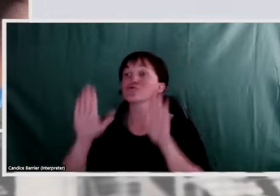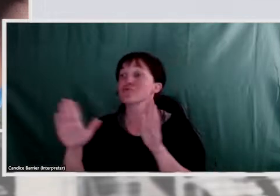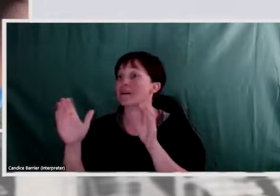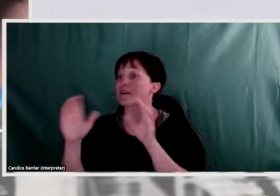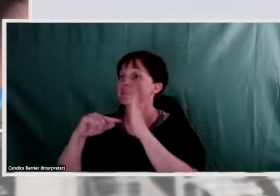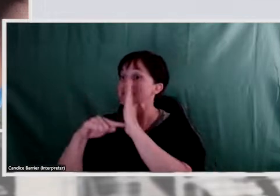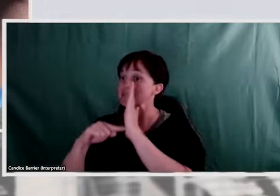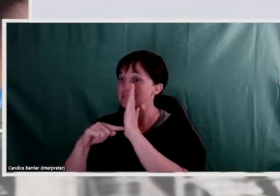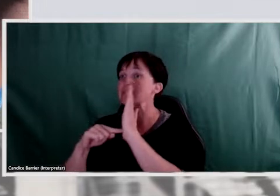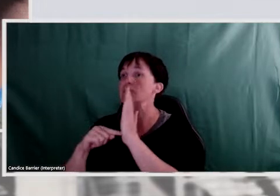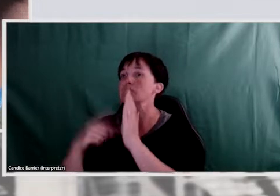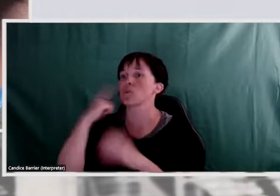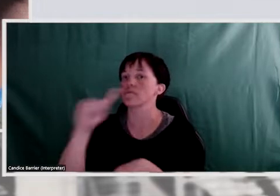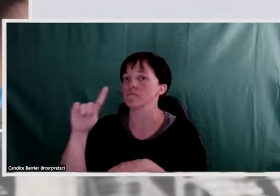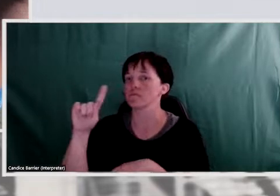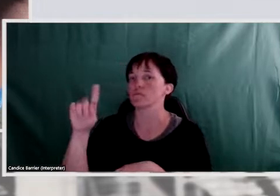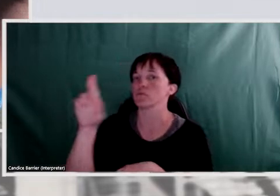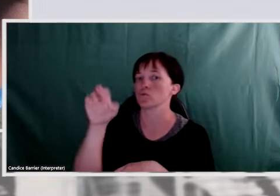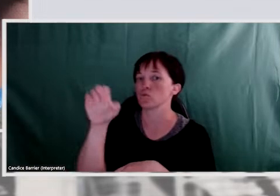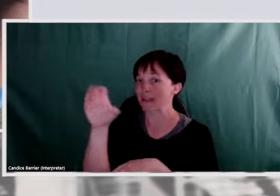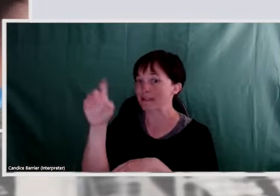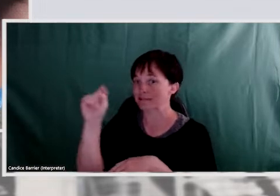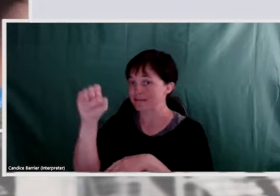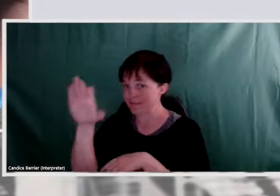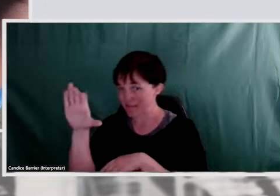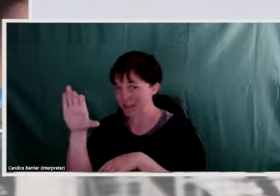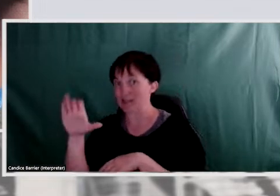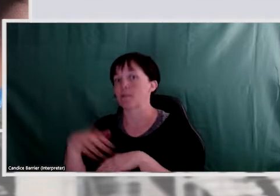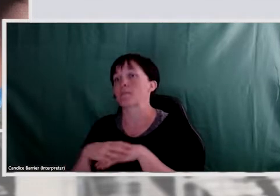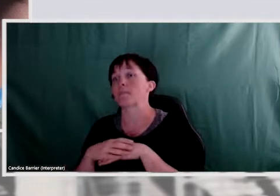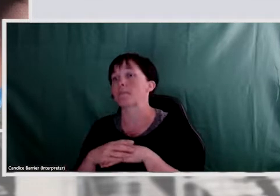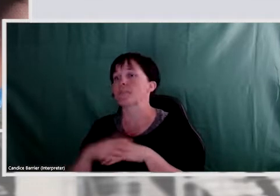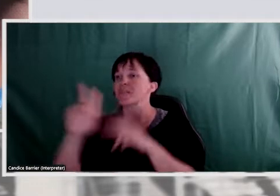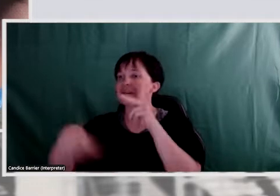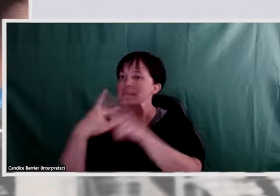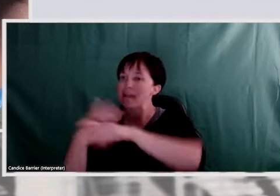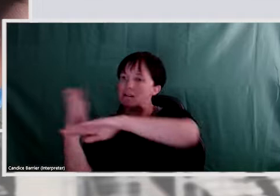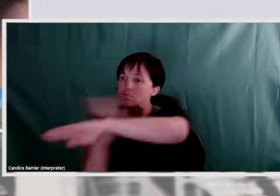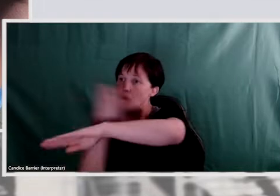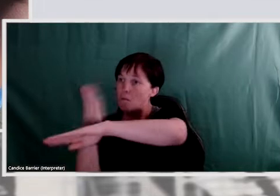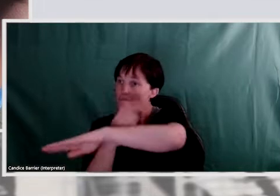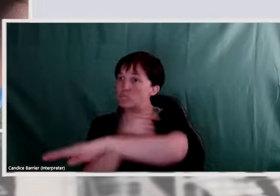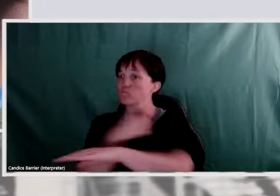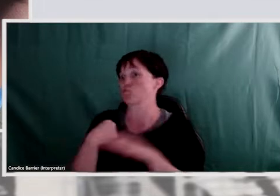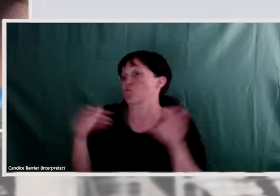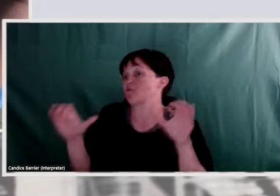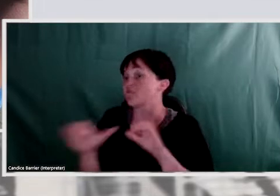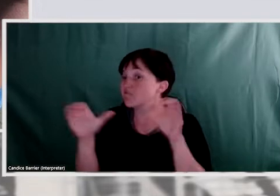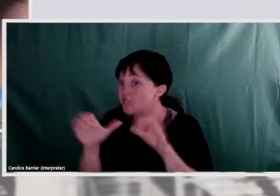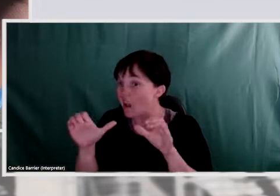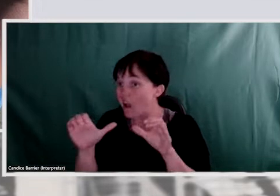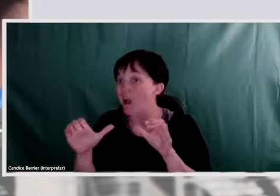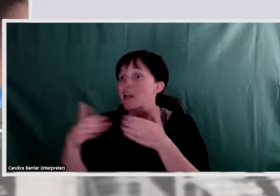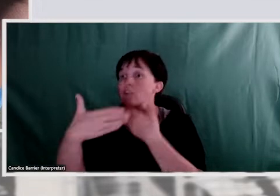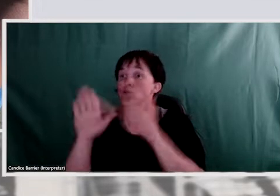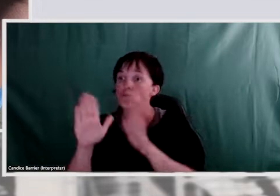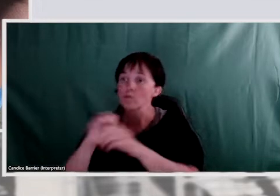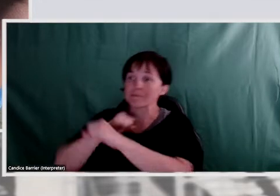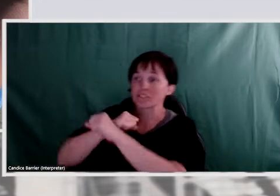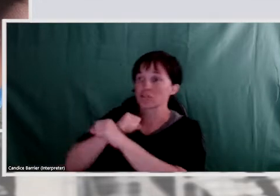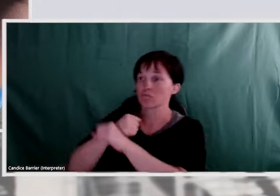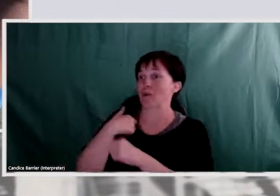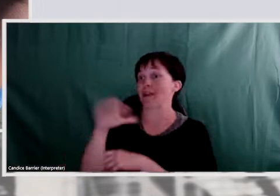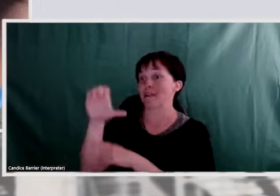be Rec to Tech. When we think about the types of upgrades that we've been able to do in the more recent years. We had a capital